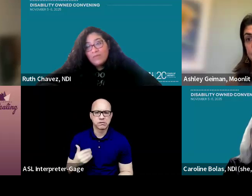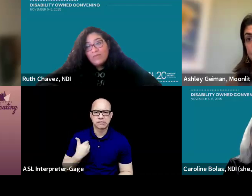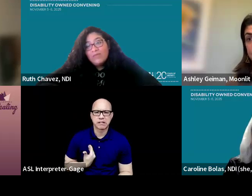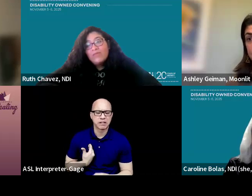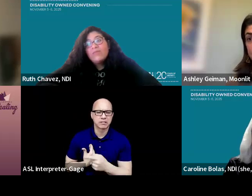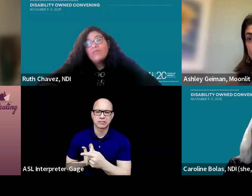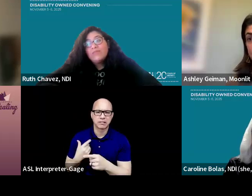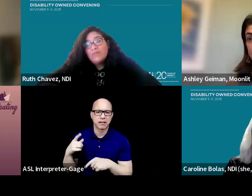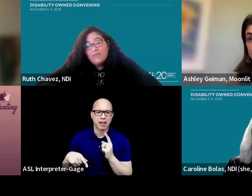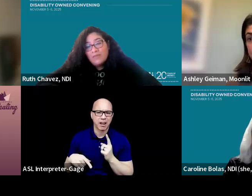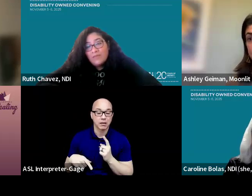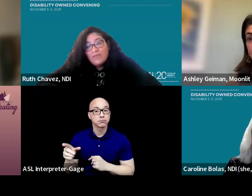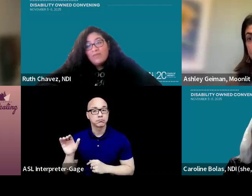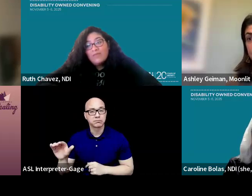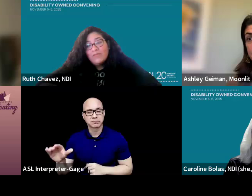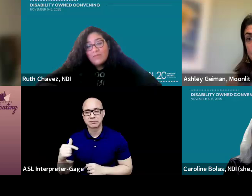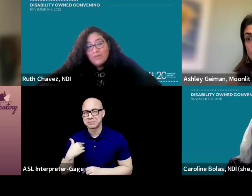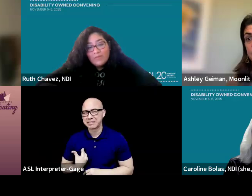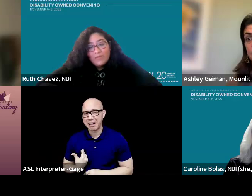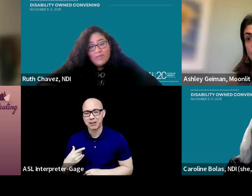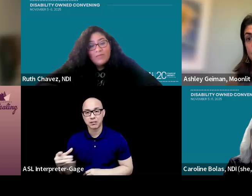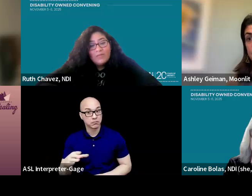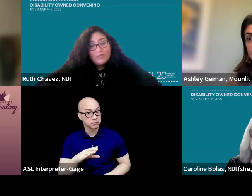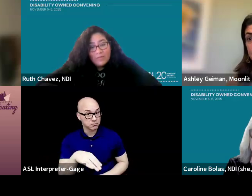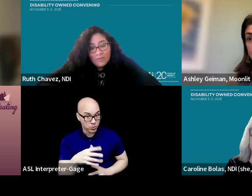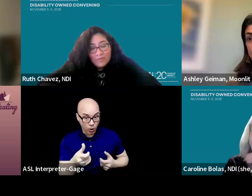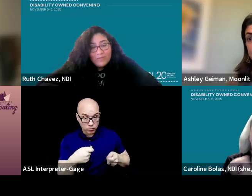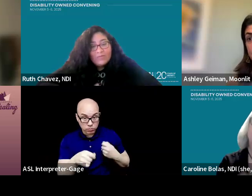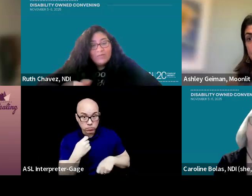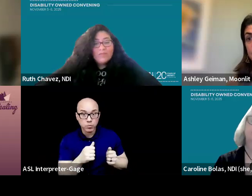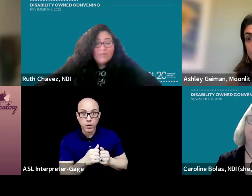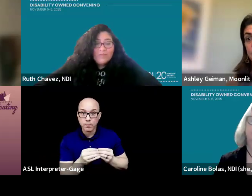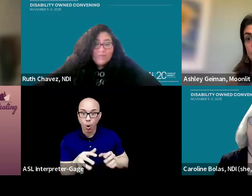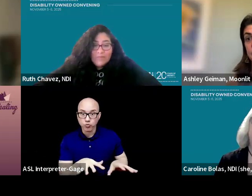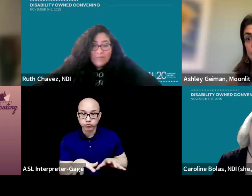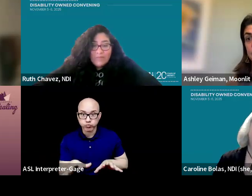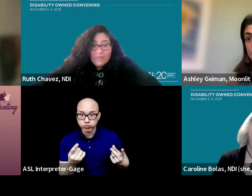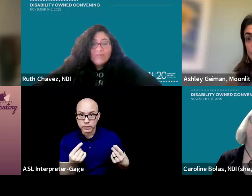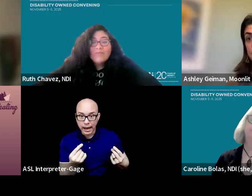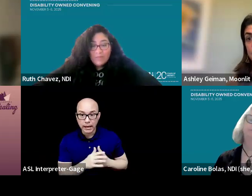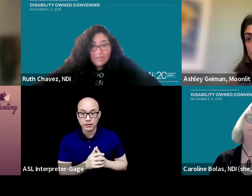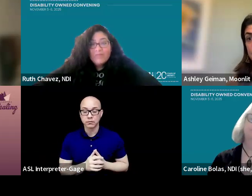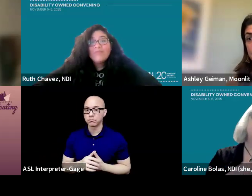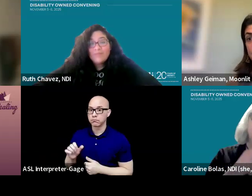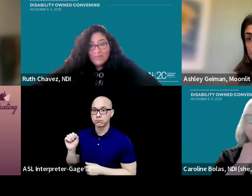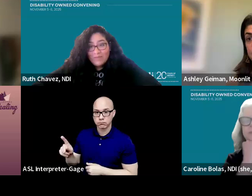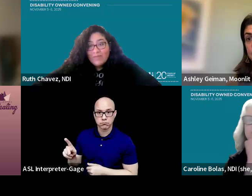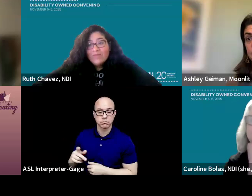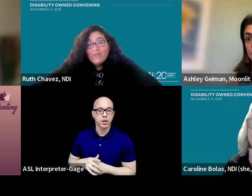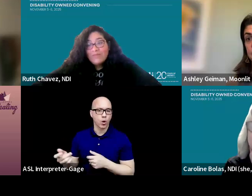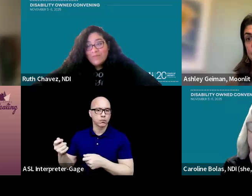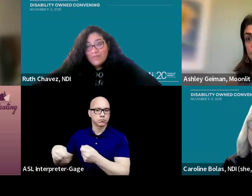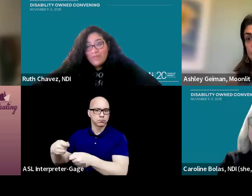so by sharing, if I want to work on light tasks today or medium tasks today. And I'm